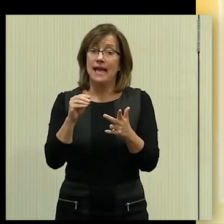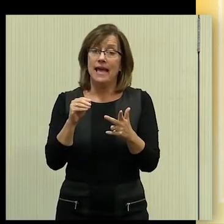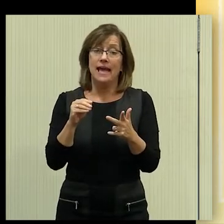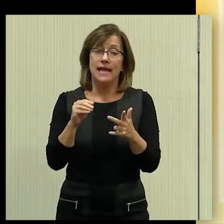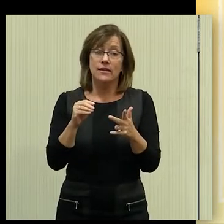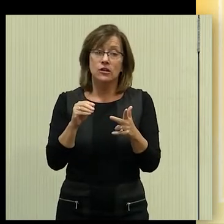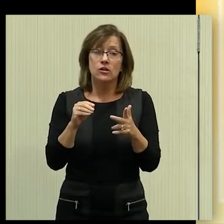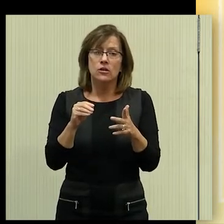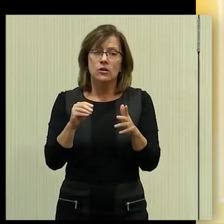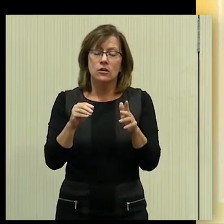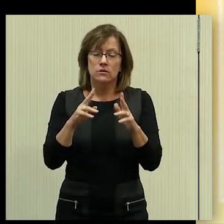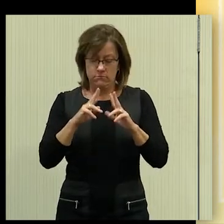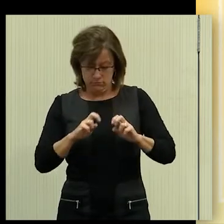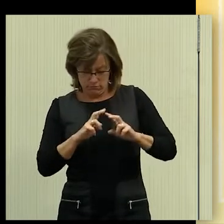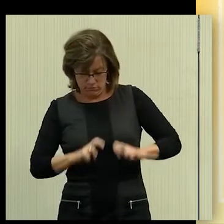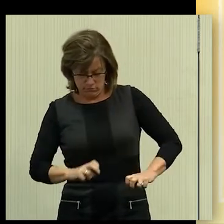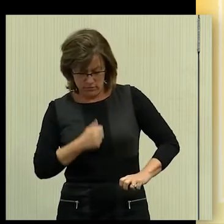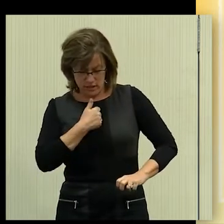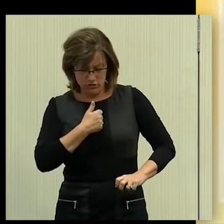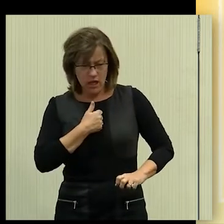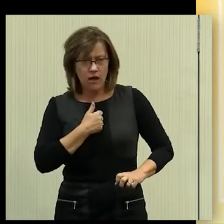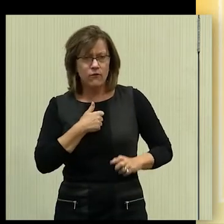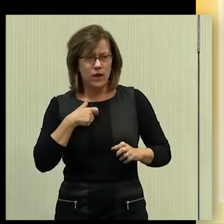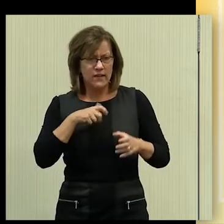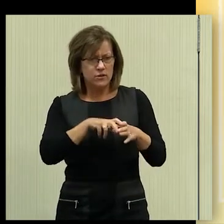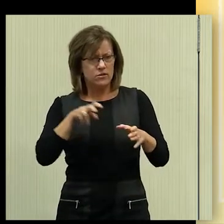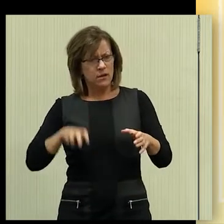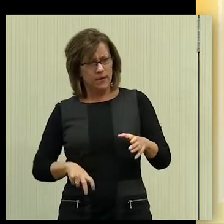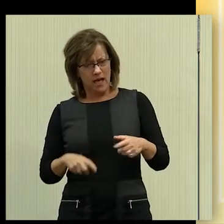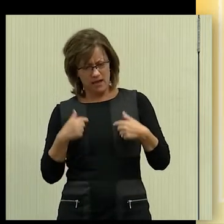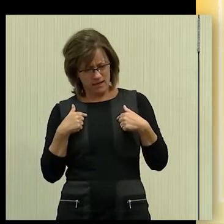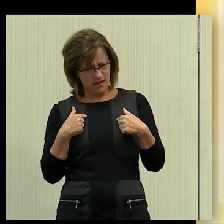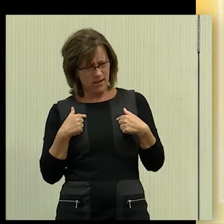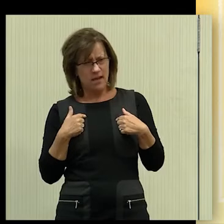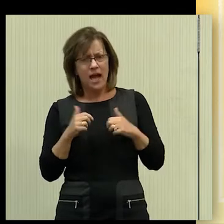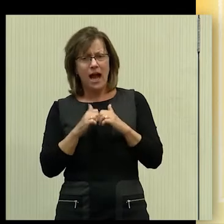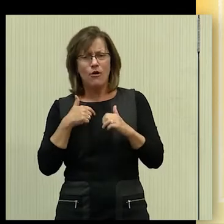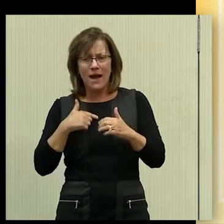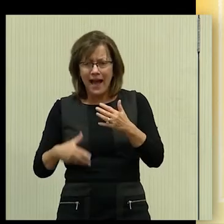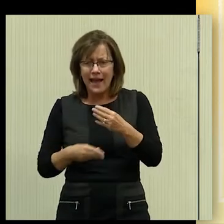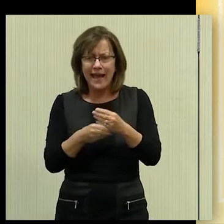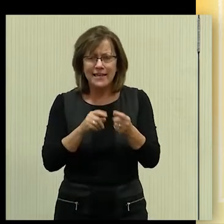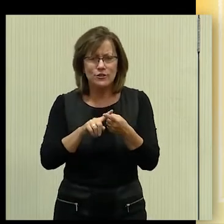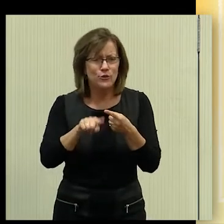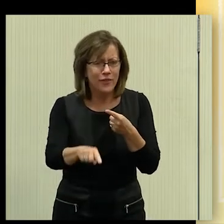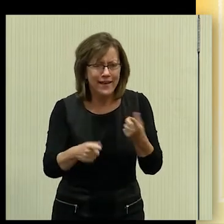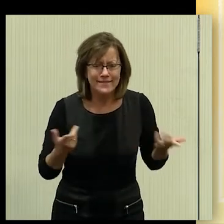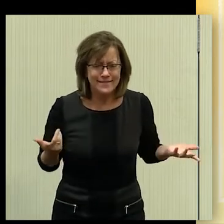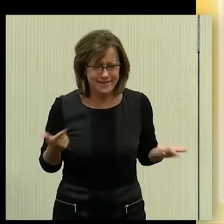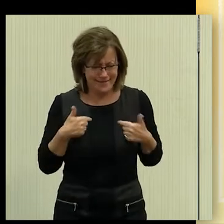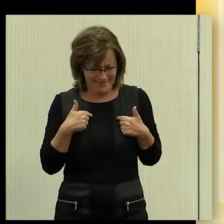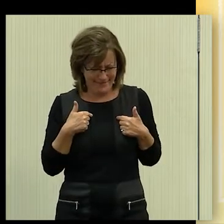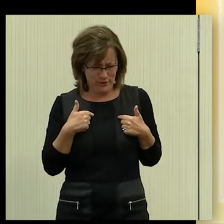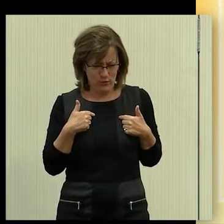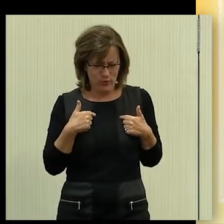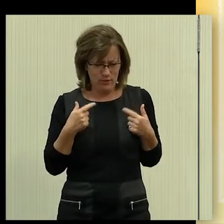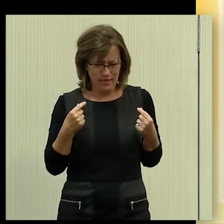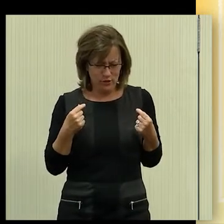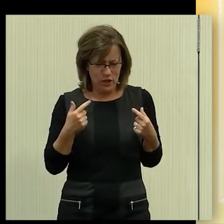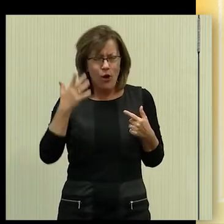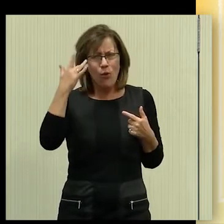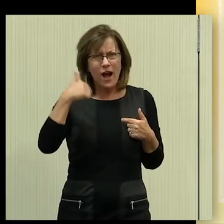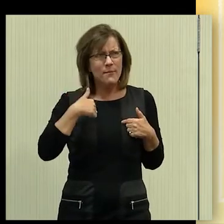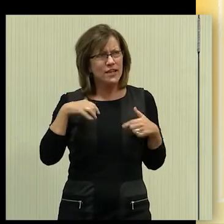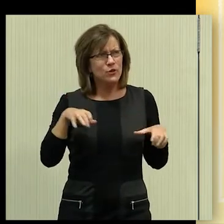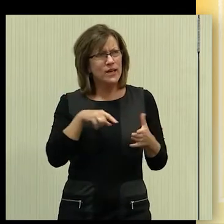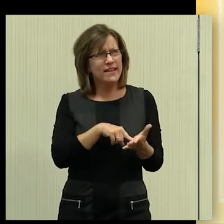look at our own behaviors, right? We got to step back and say, how am I contributing to this? Why? Go back to that initial slide of why. Why am I doing what